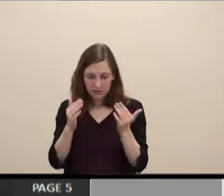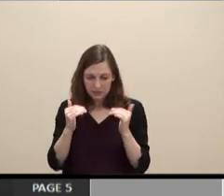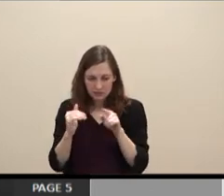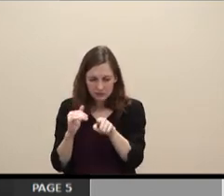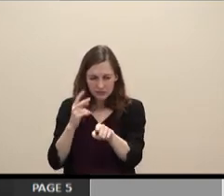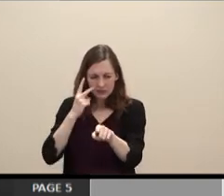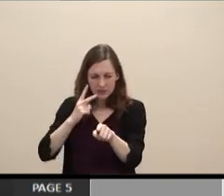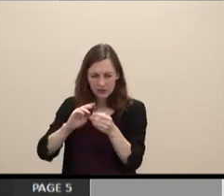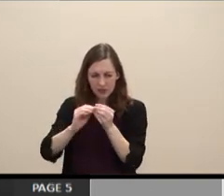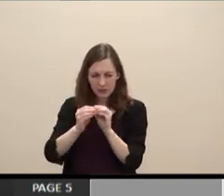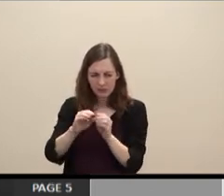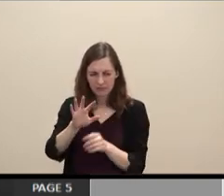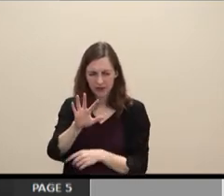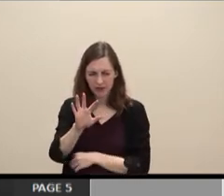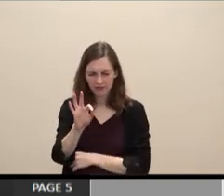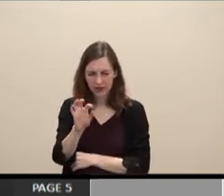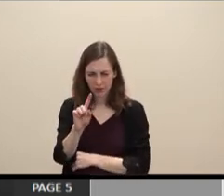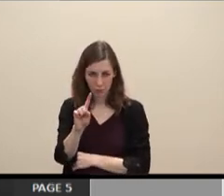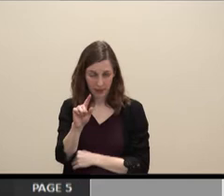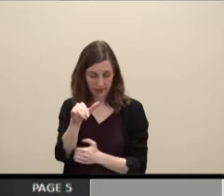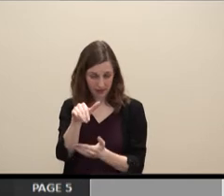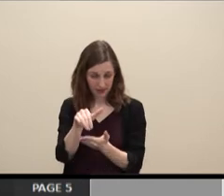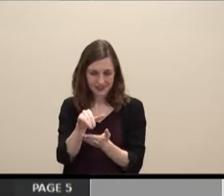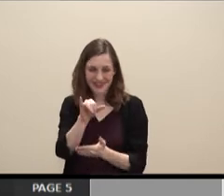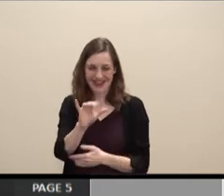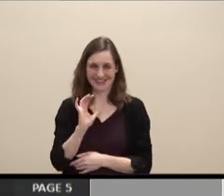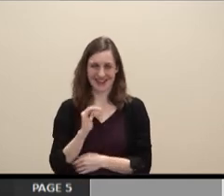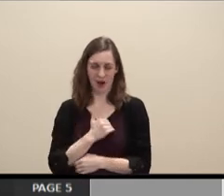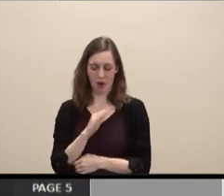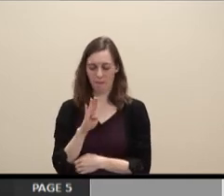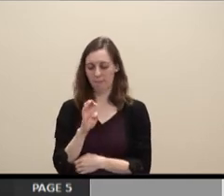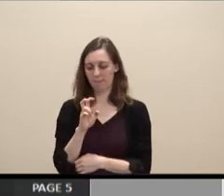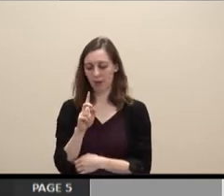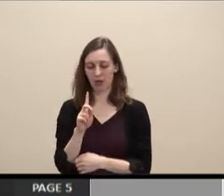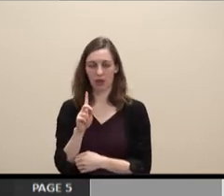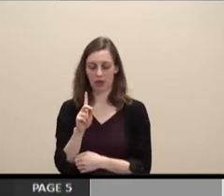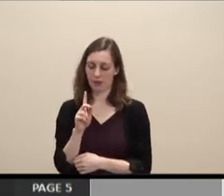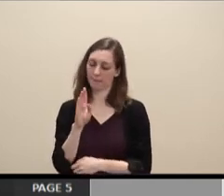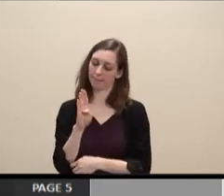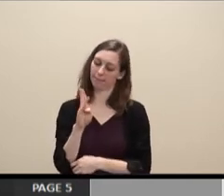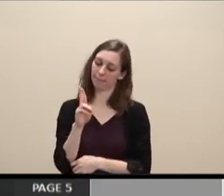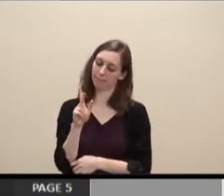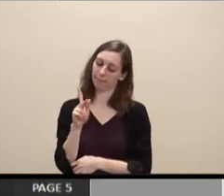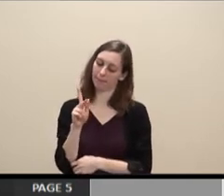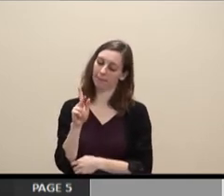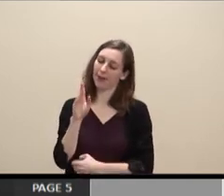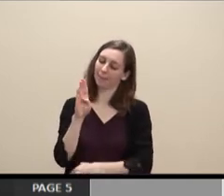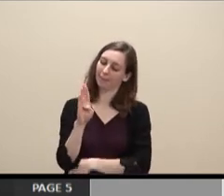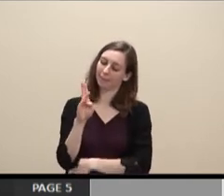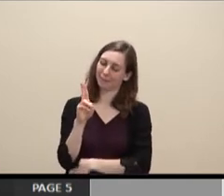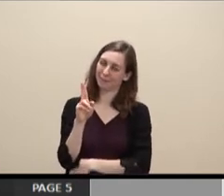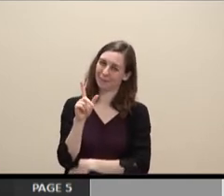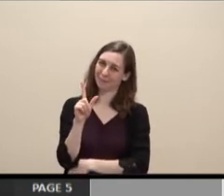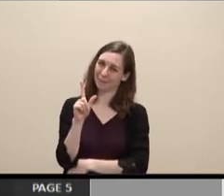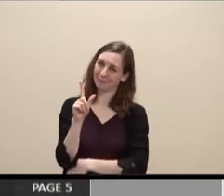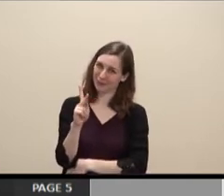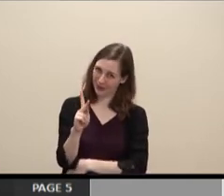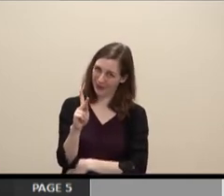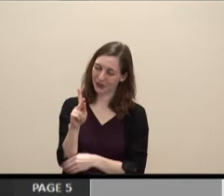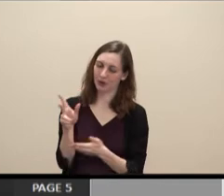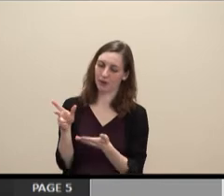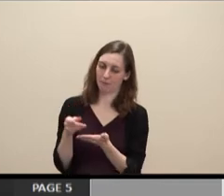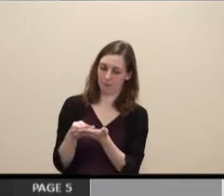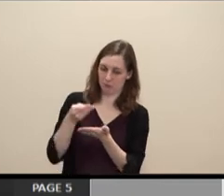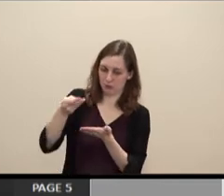$591,000 that you see there is actually our bulk purchase. We participated in some federal